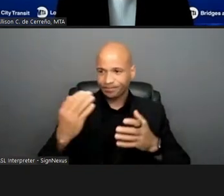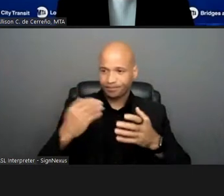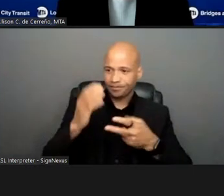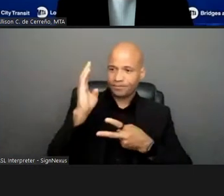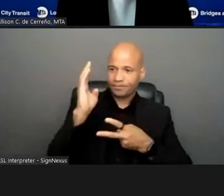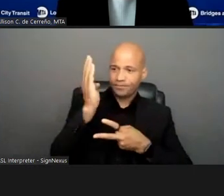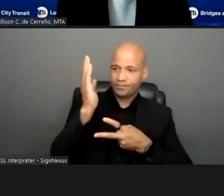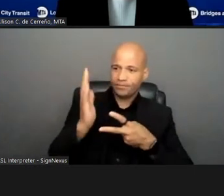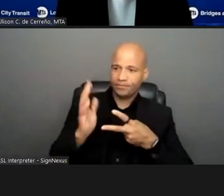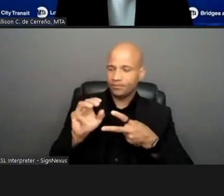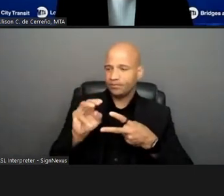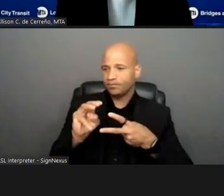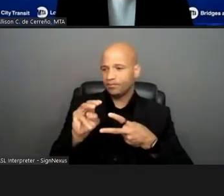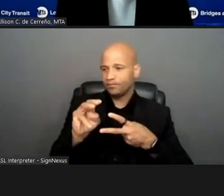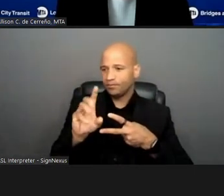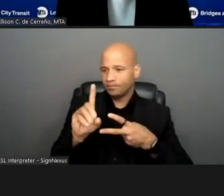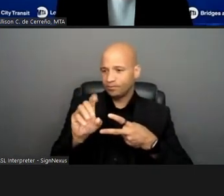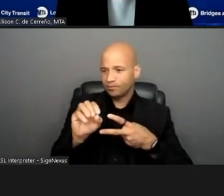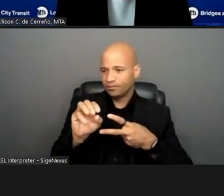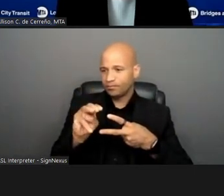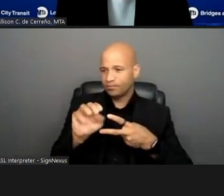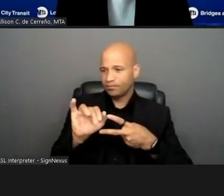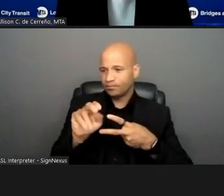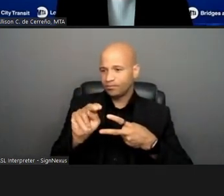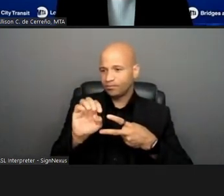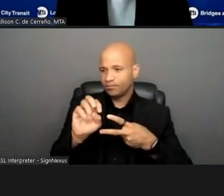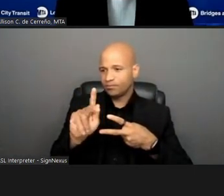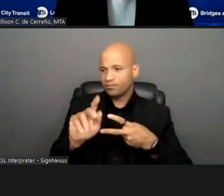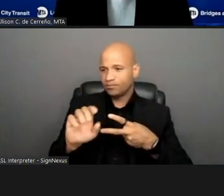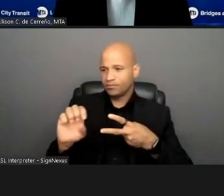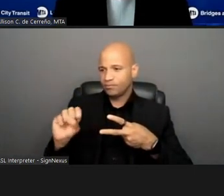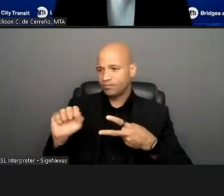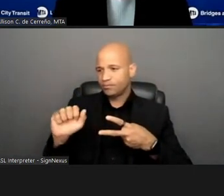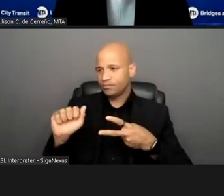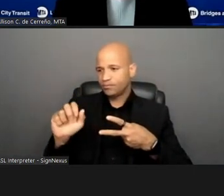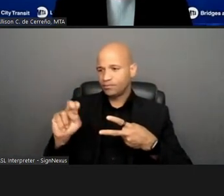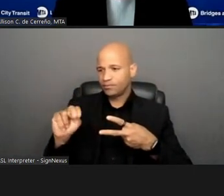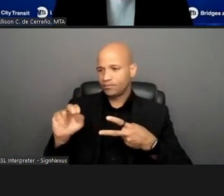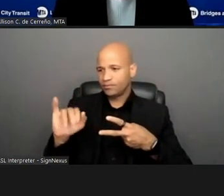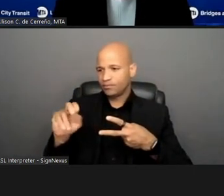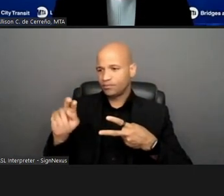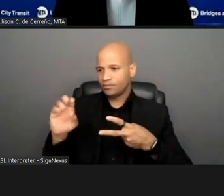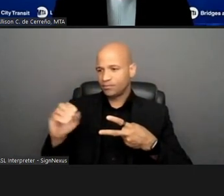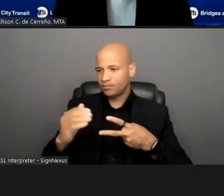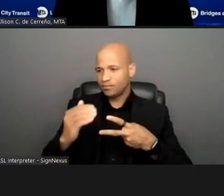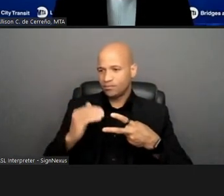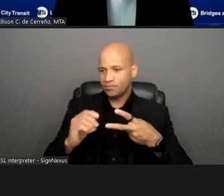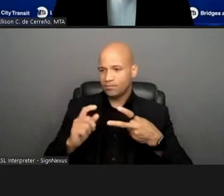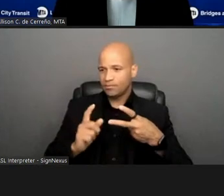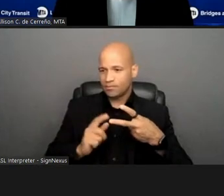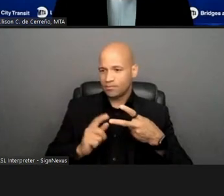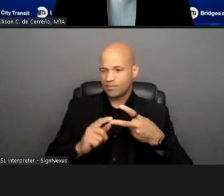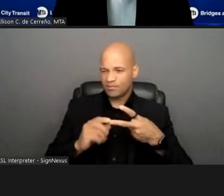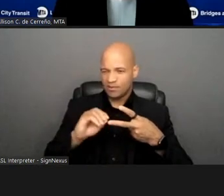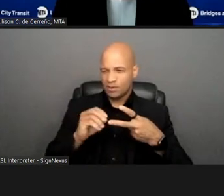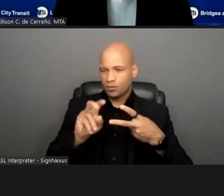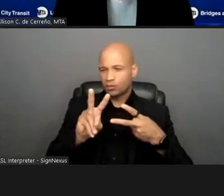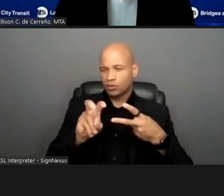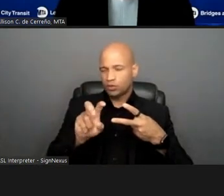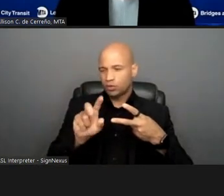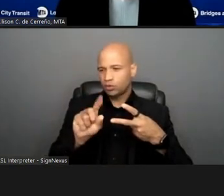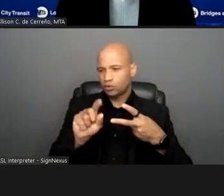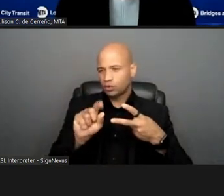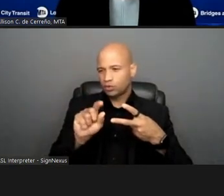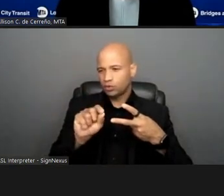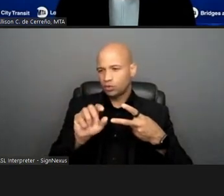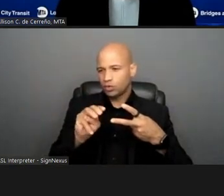cenino followed by Martin lancement our next speaker and 220th on the list is